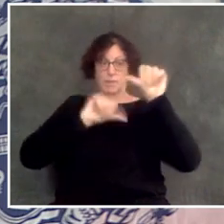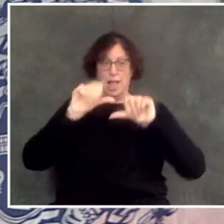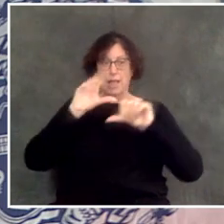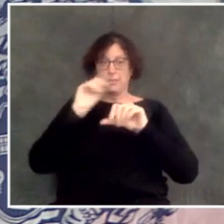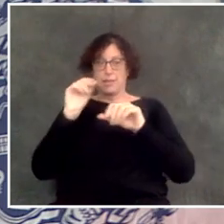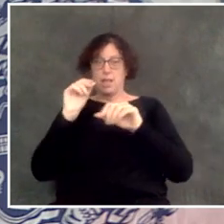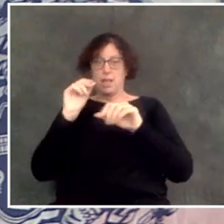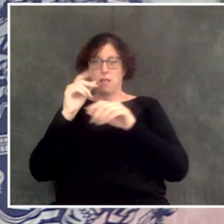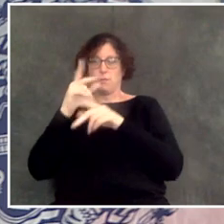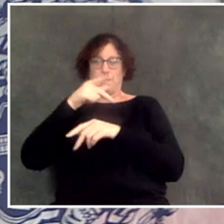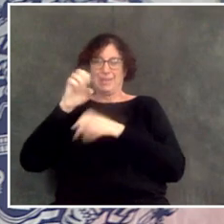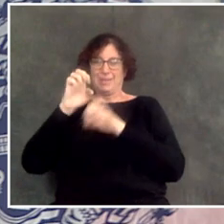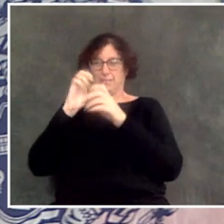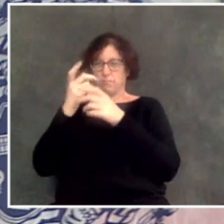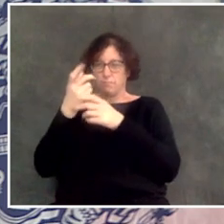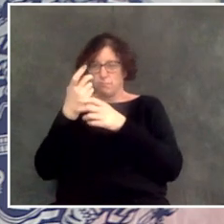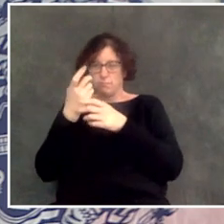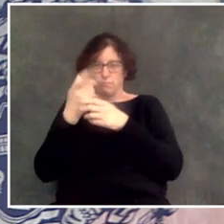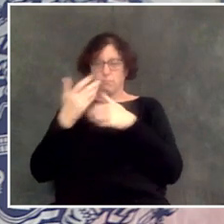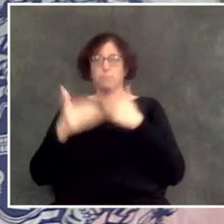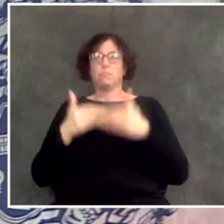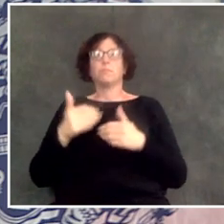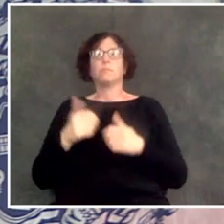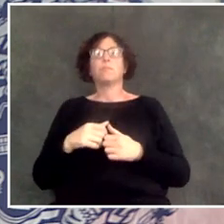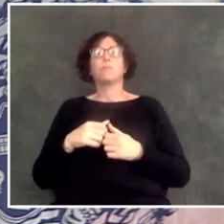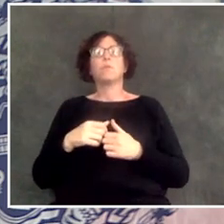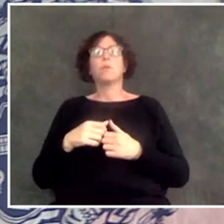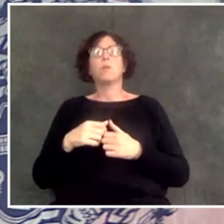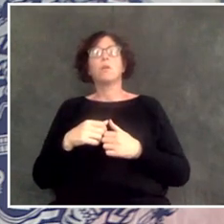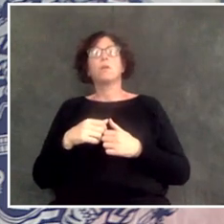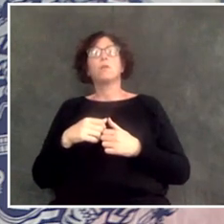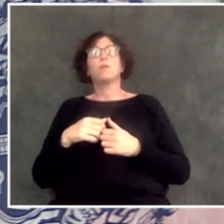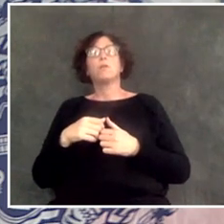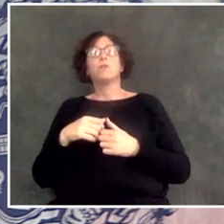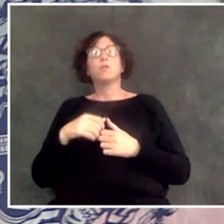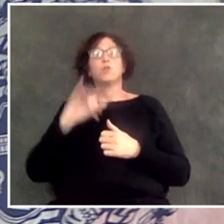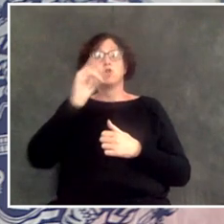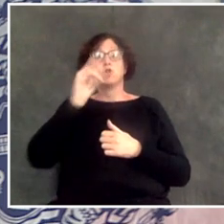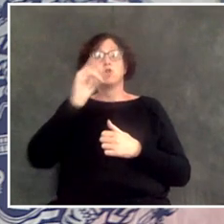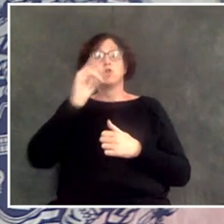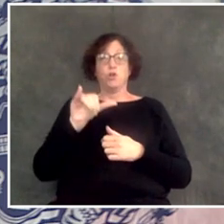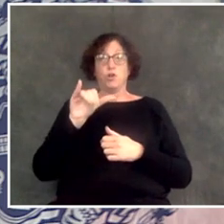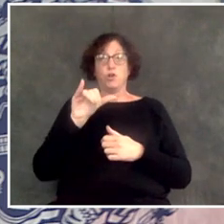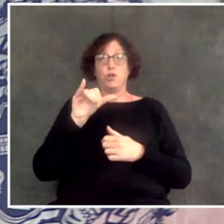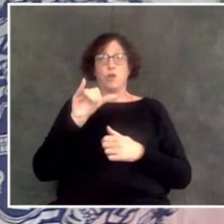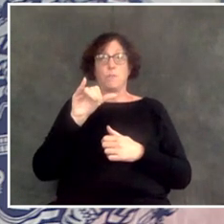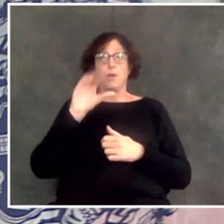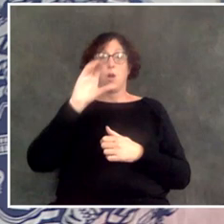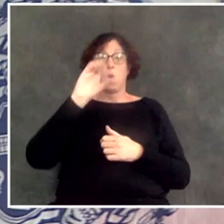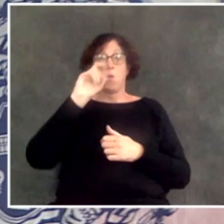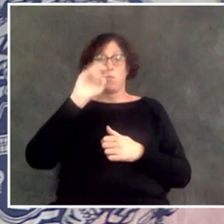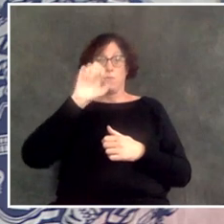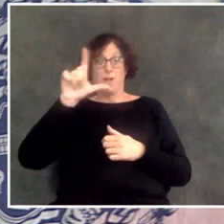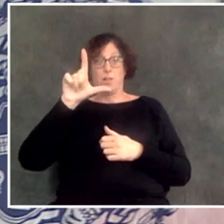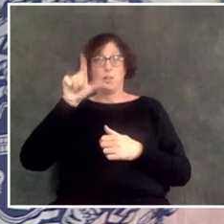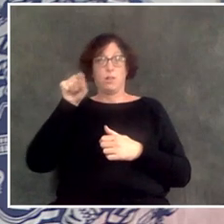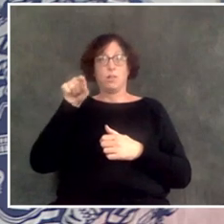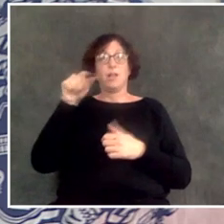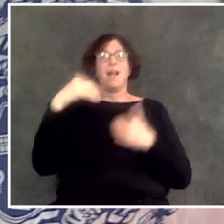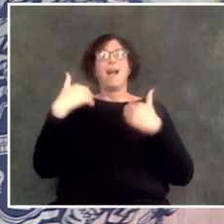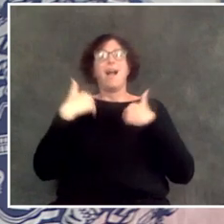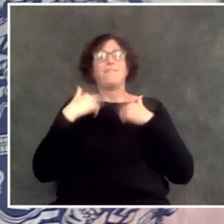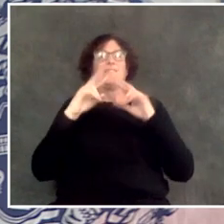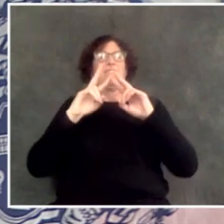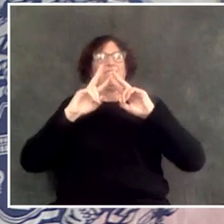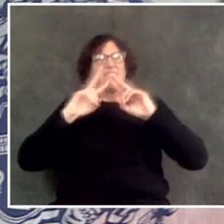play this role, which is to ensure that in the hospitals themselves, that given the dynamicness of what we're about to go